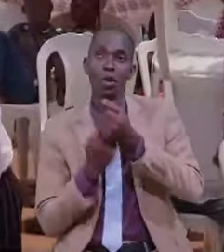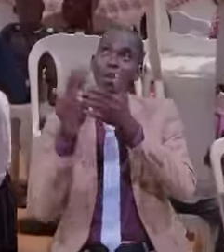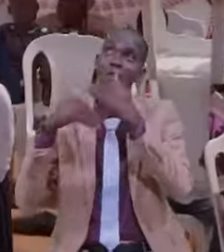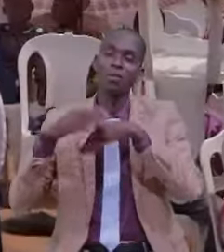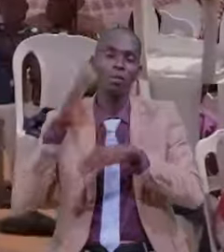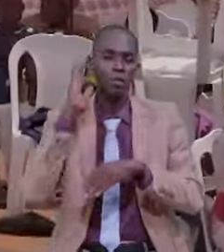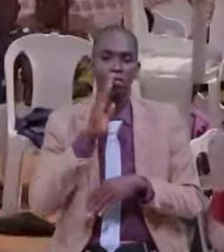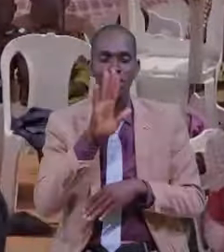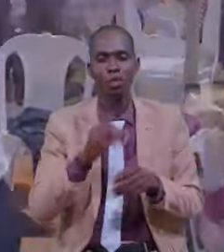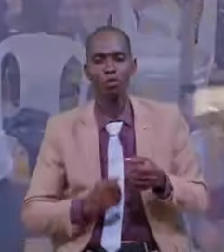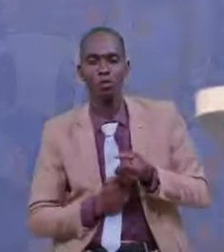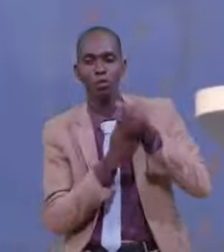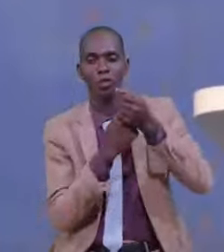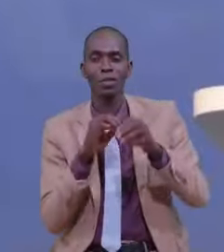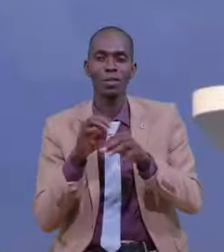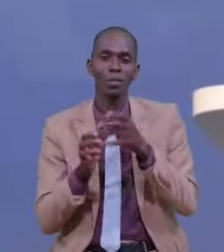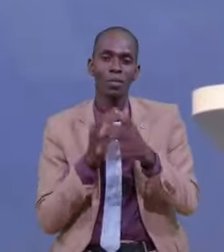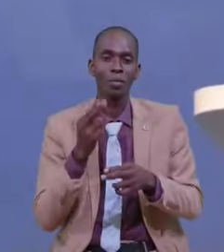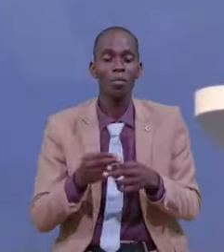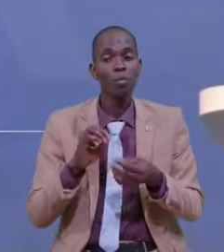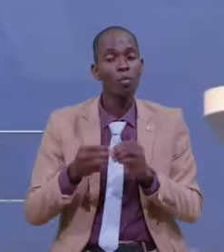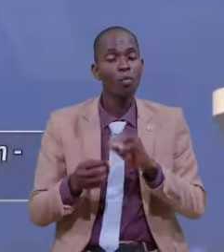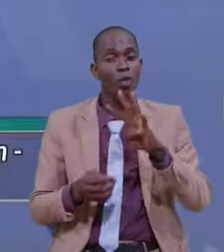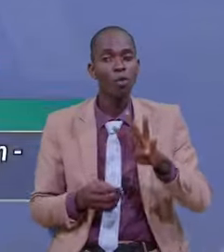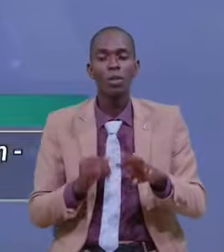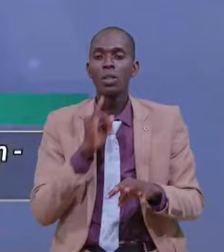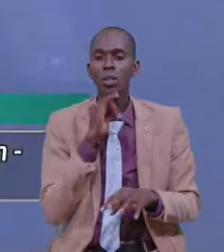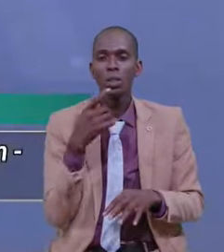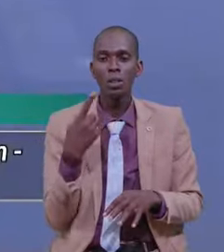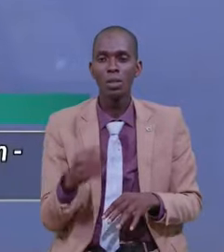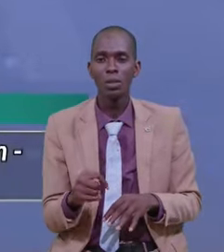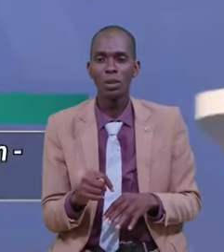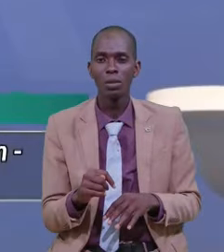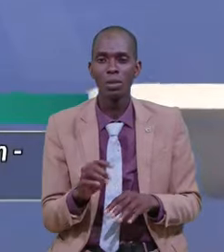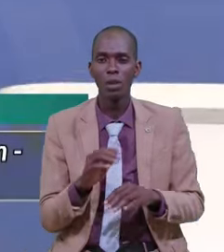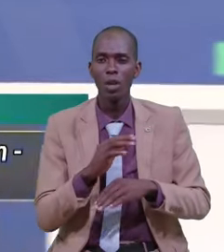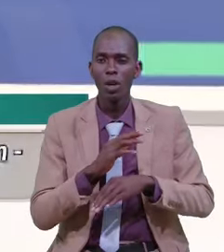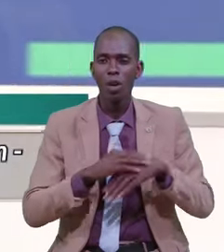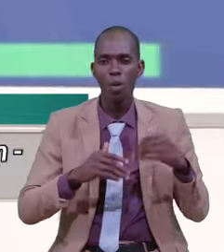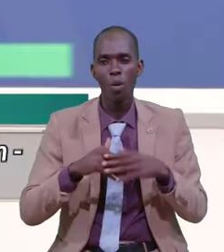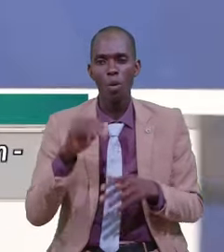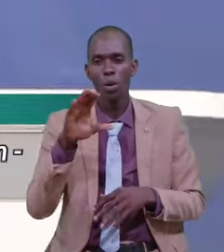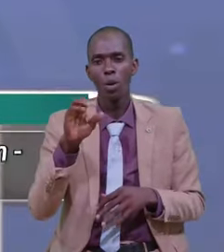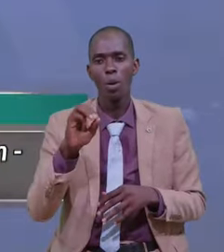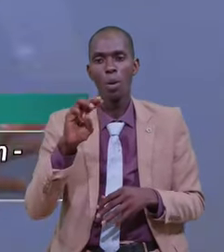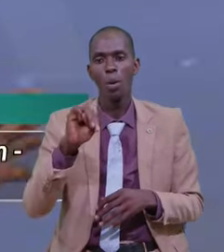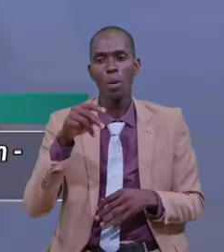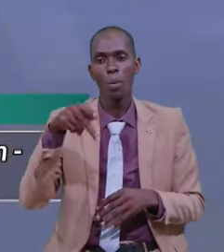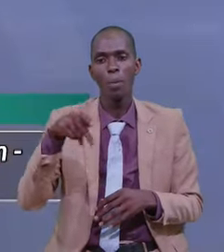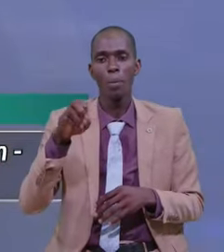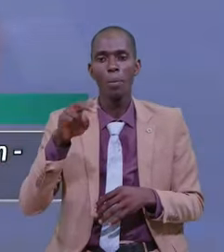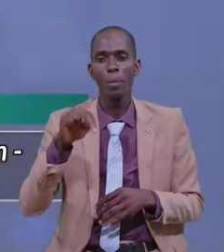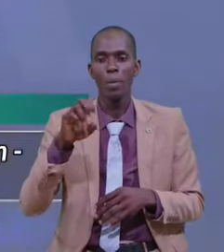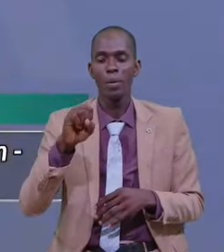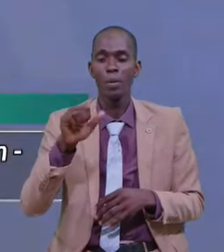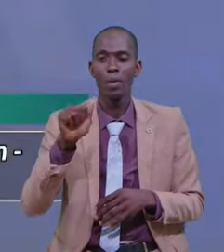at number four, is the compensation of a faithful champion. The compensation